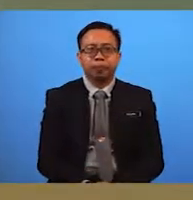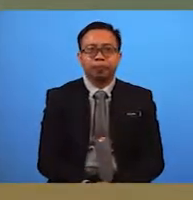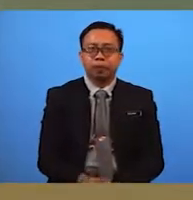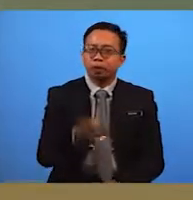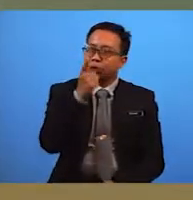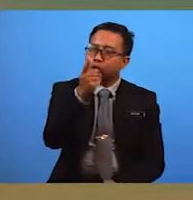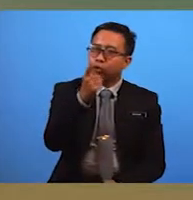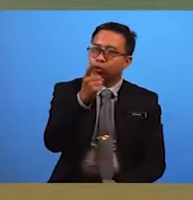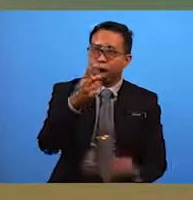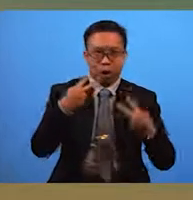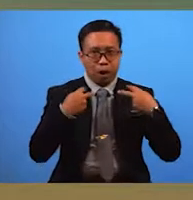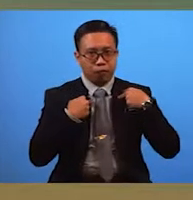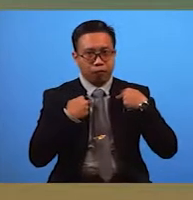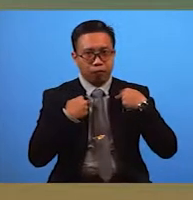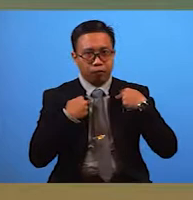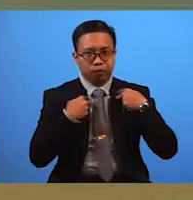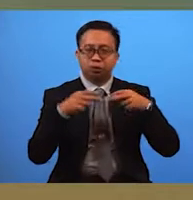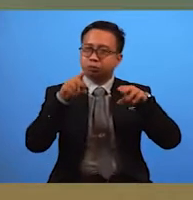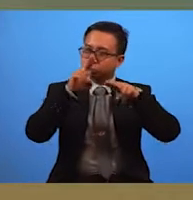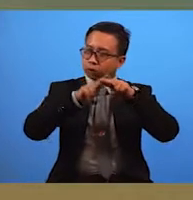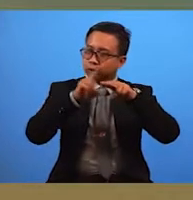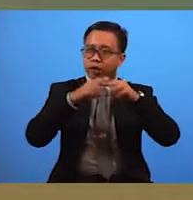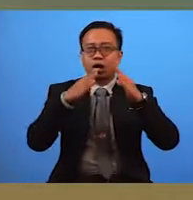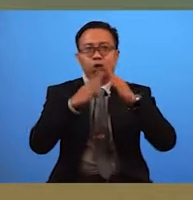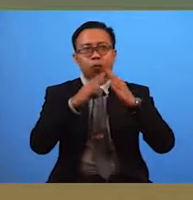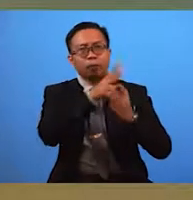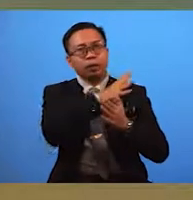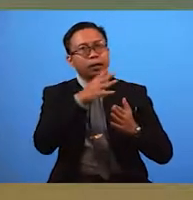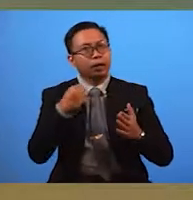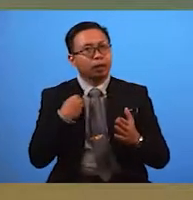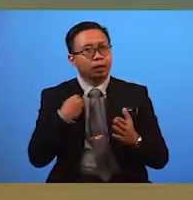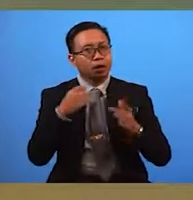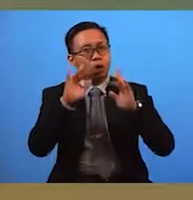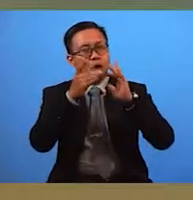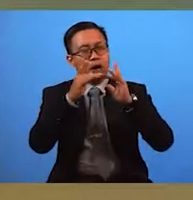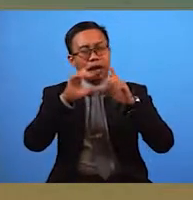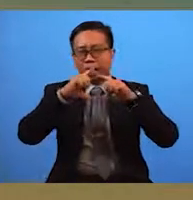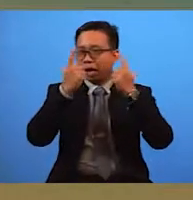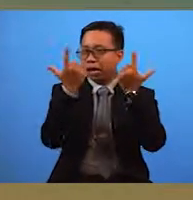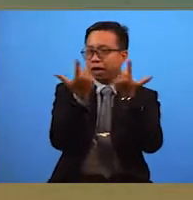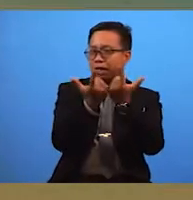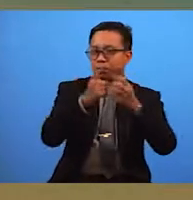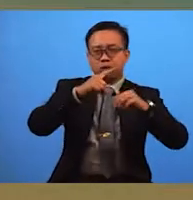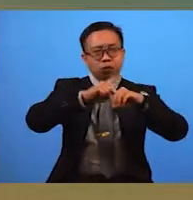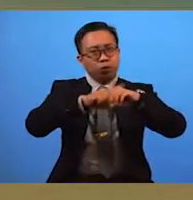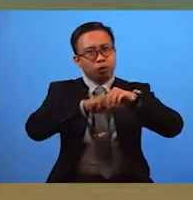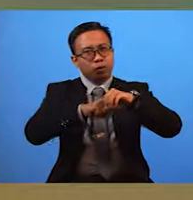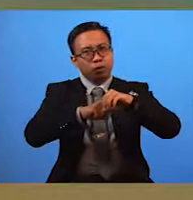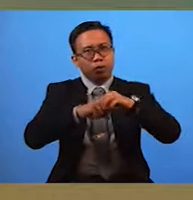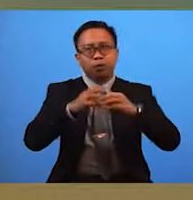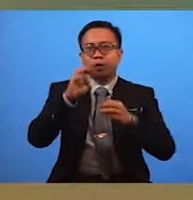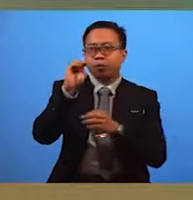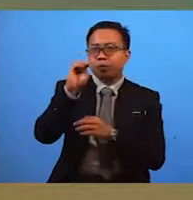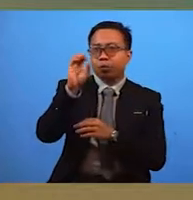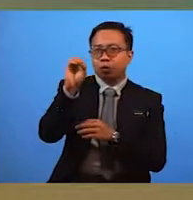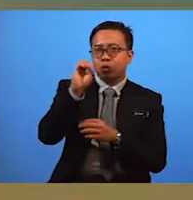You have been instructed to stay at home and attend online classes during the recent Movement